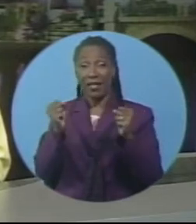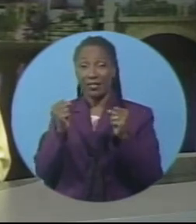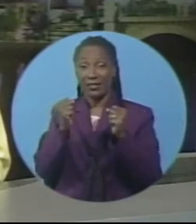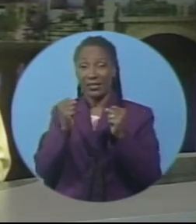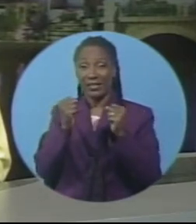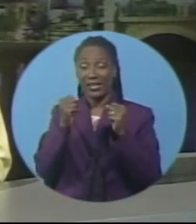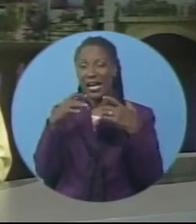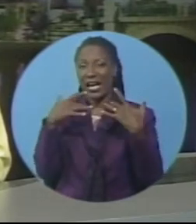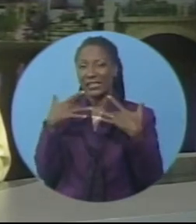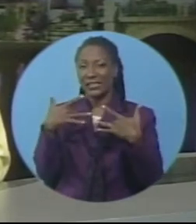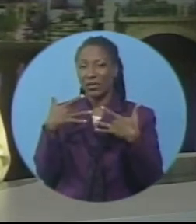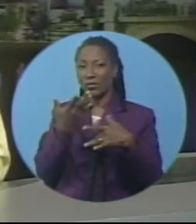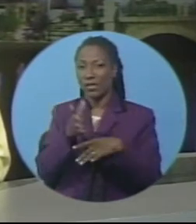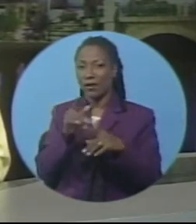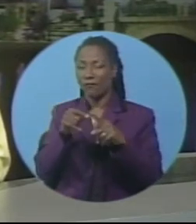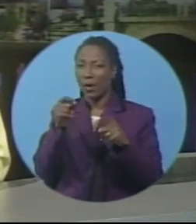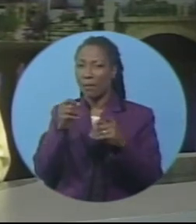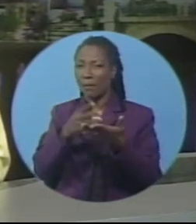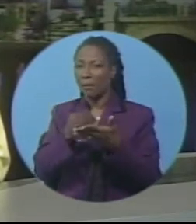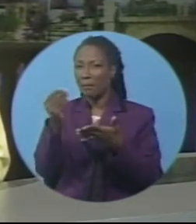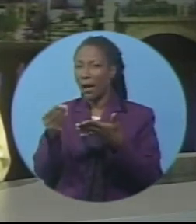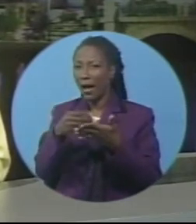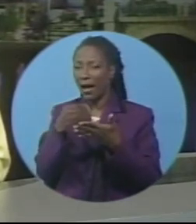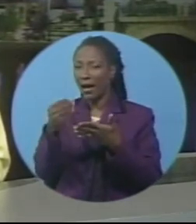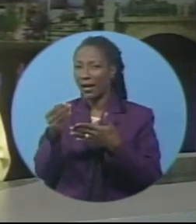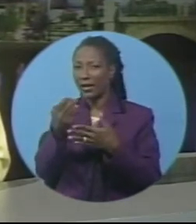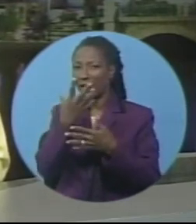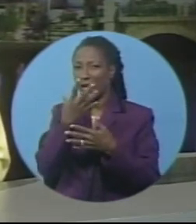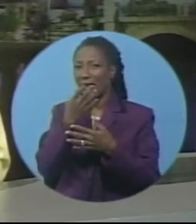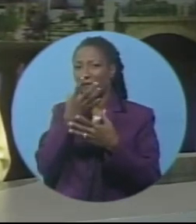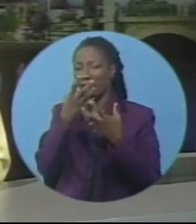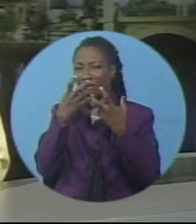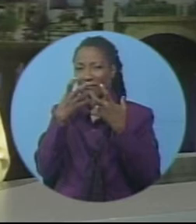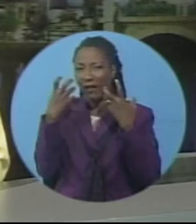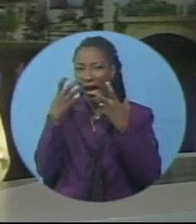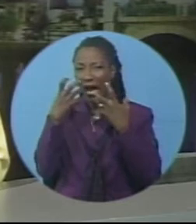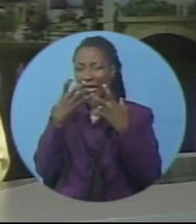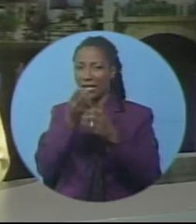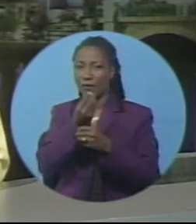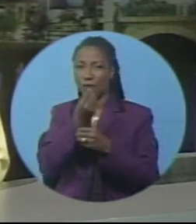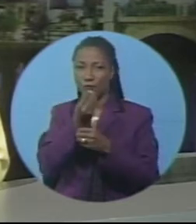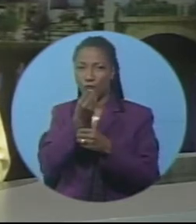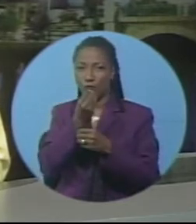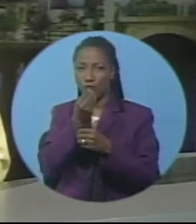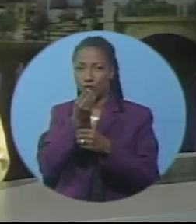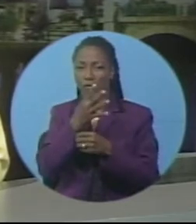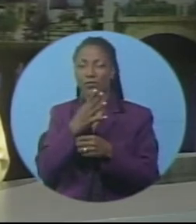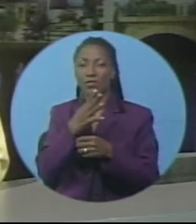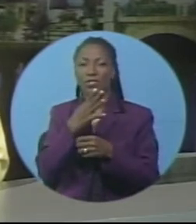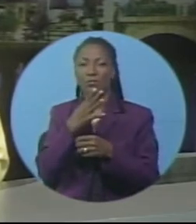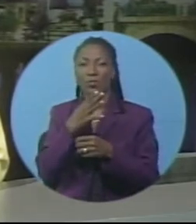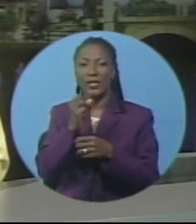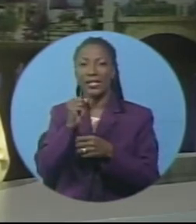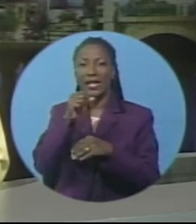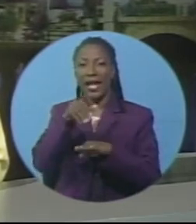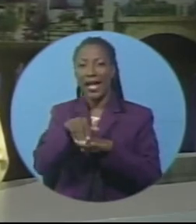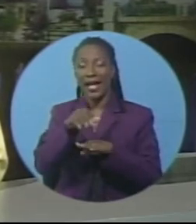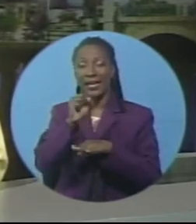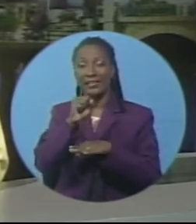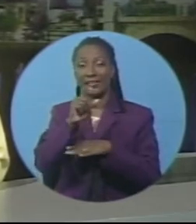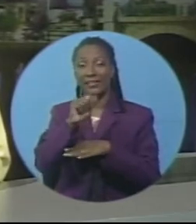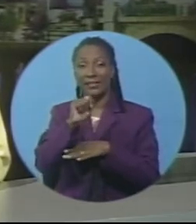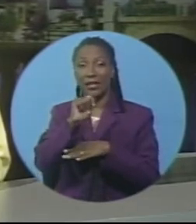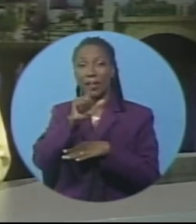fatty foods. Mr. Paul was speaking at the Democratic Labour Party's Christchurch South branch meeting at St. Lawrence Primary School last